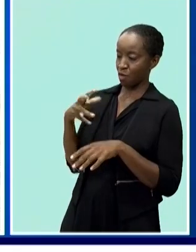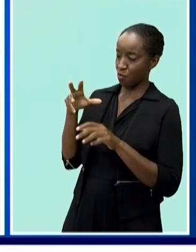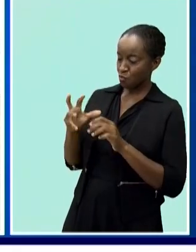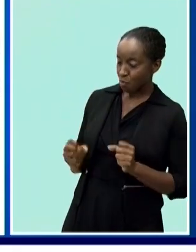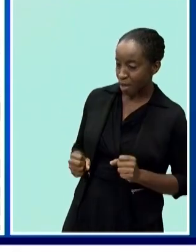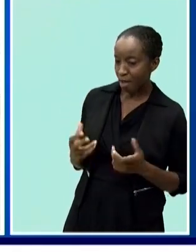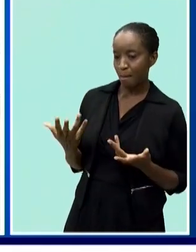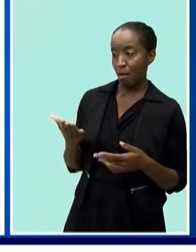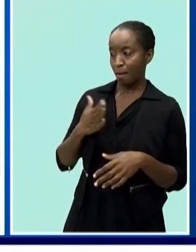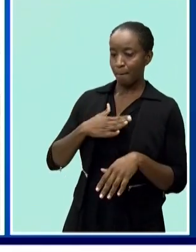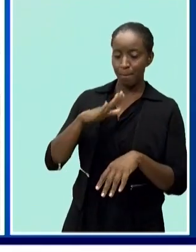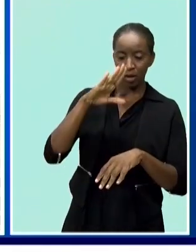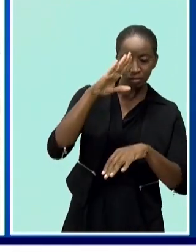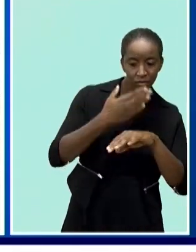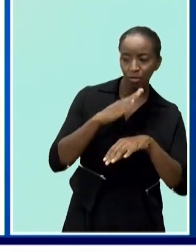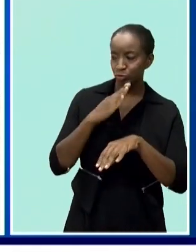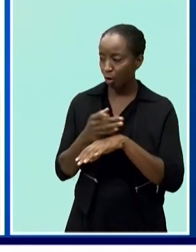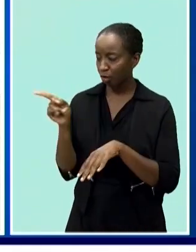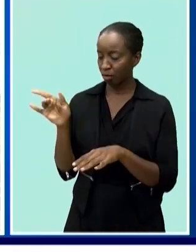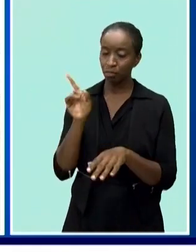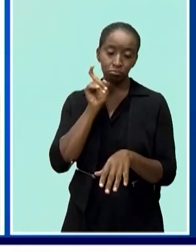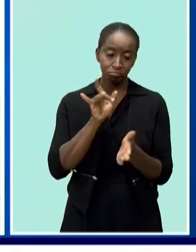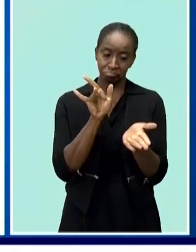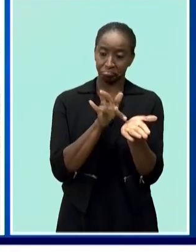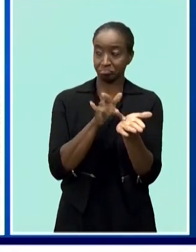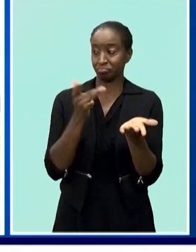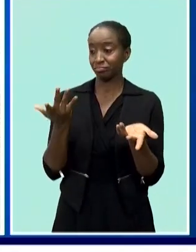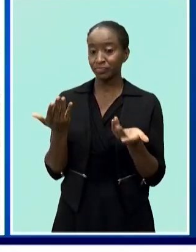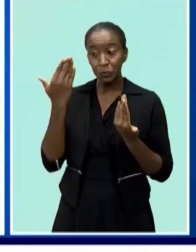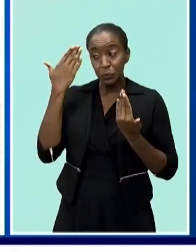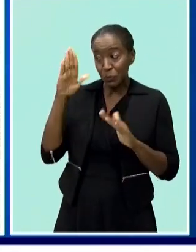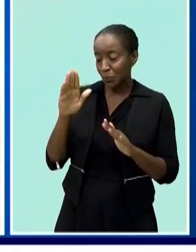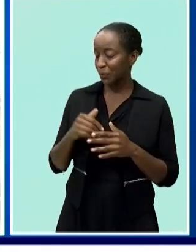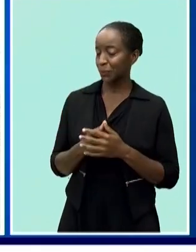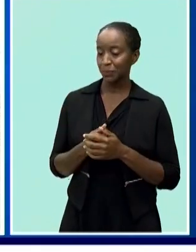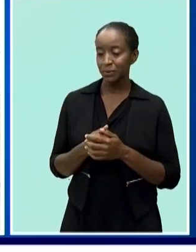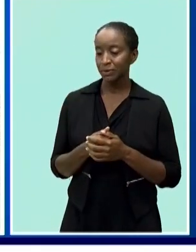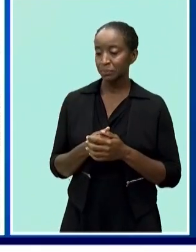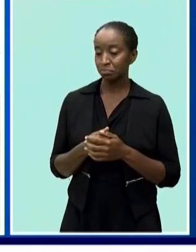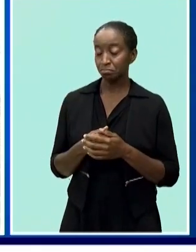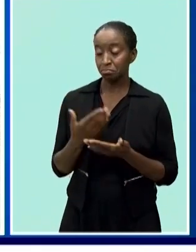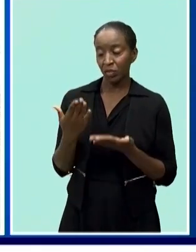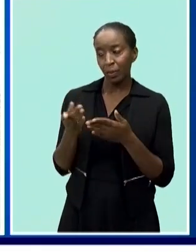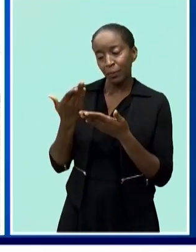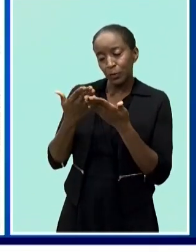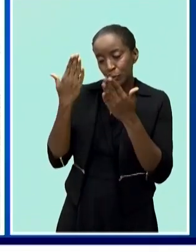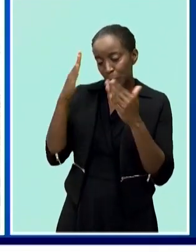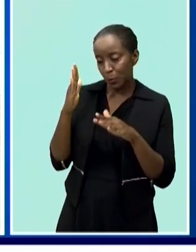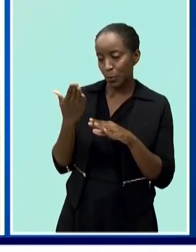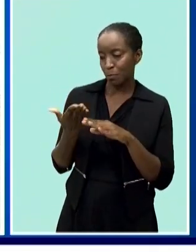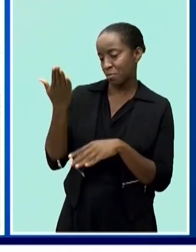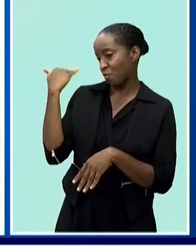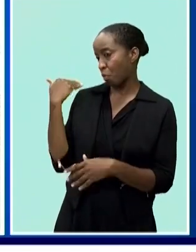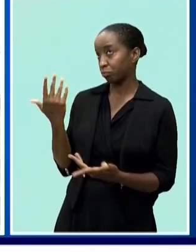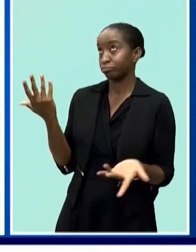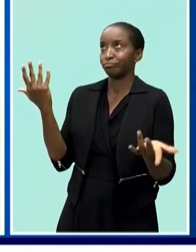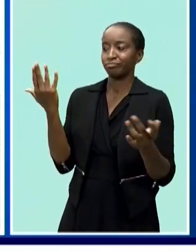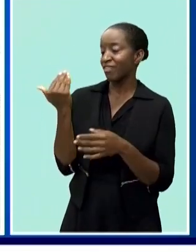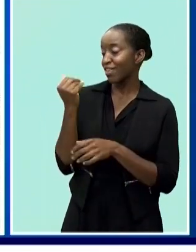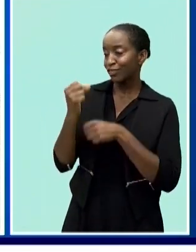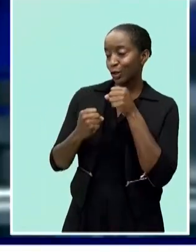2-3-year-old in your house, and you can get involved with this man, and you don't know that 15 years ago he was